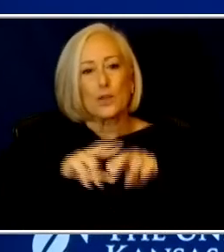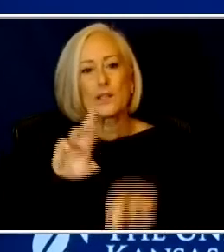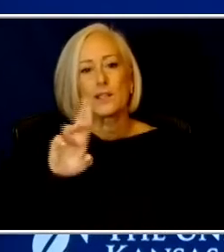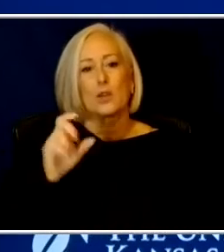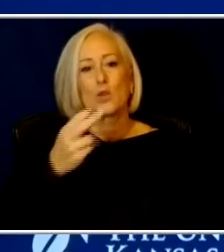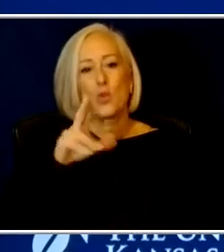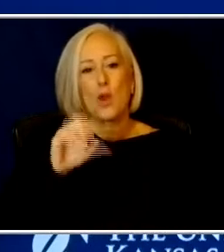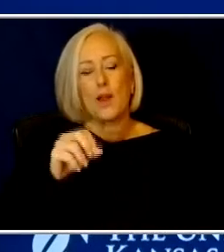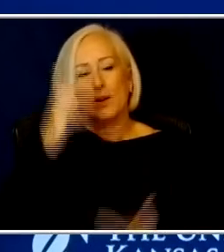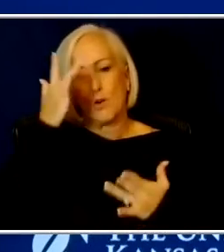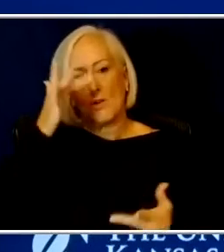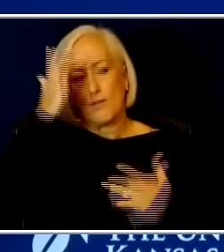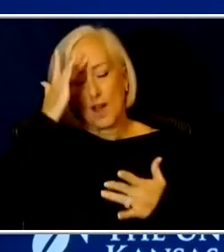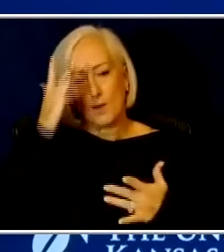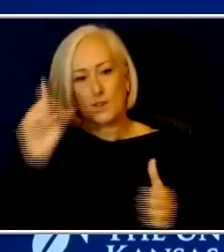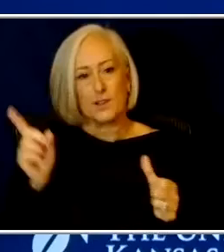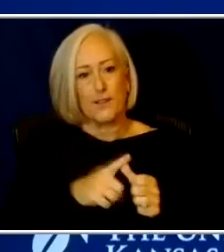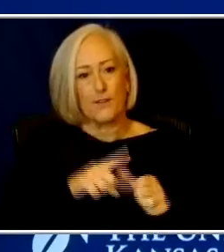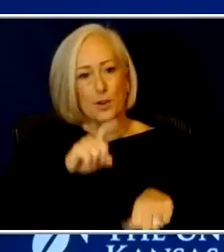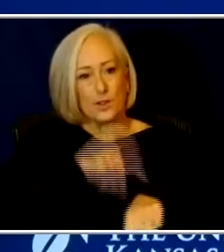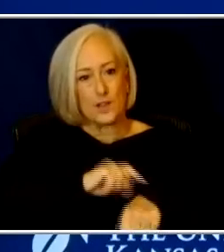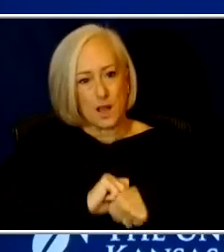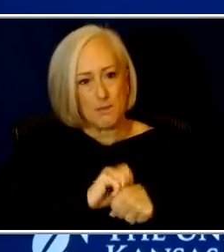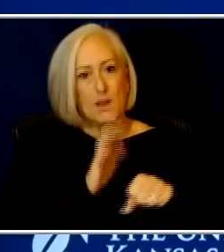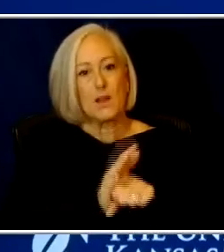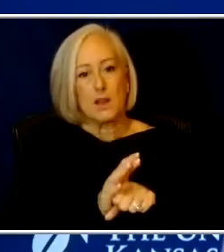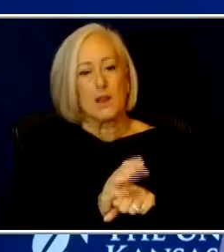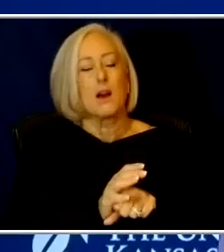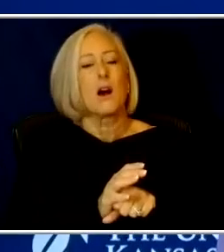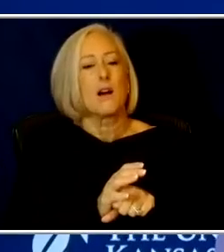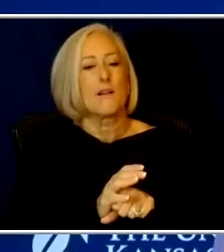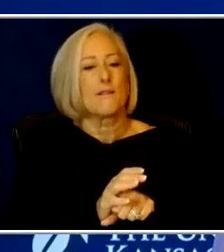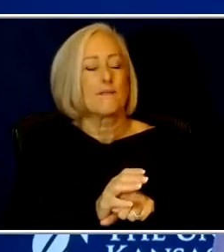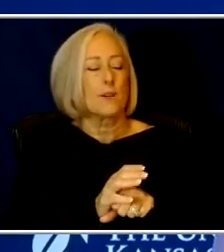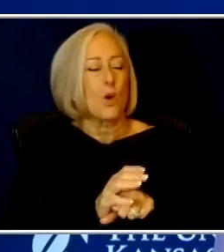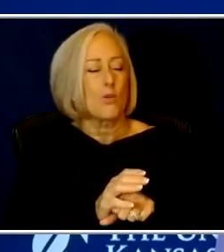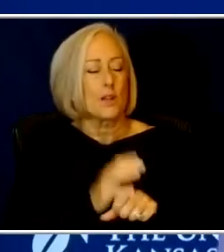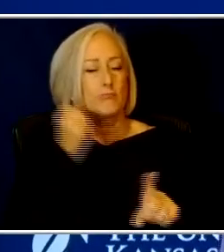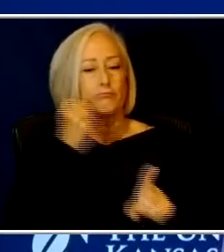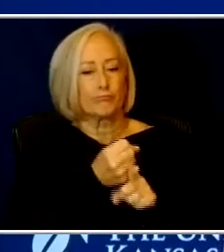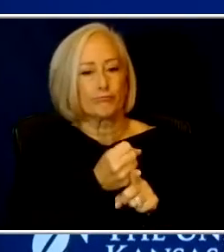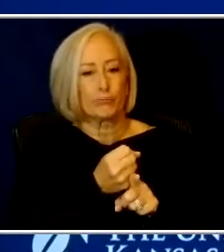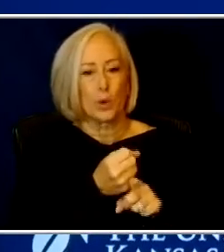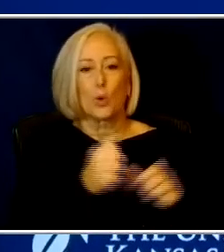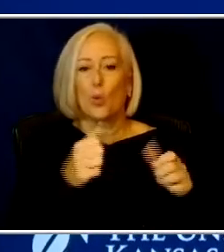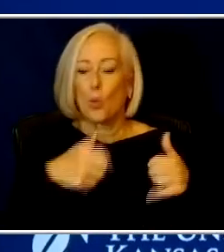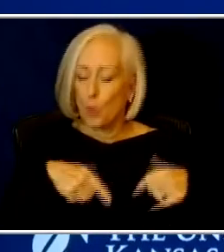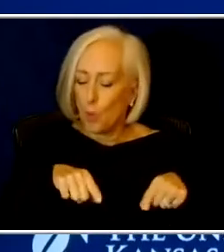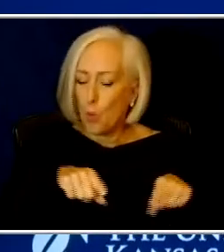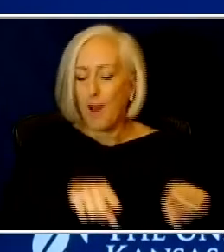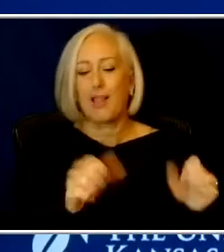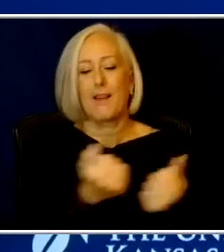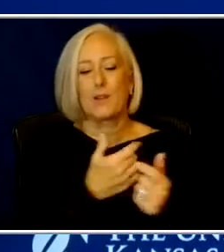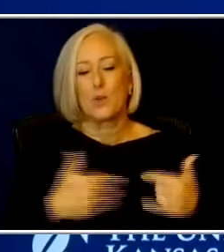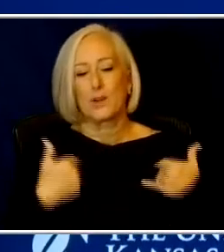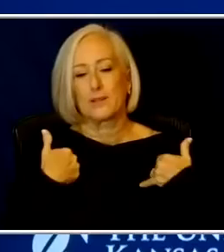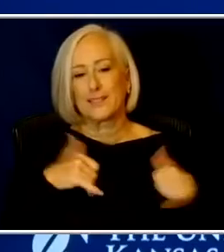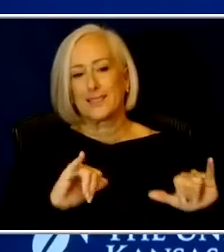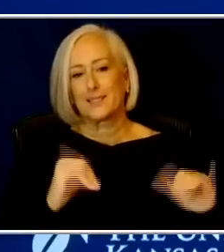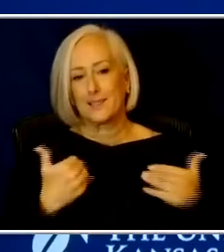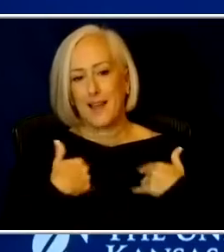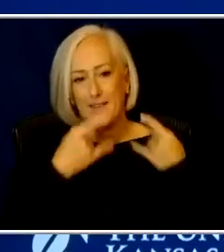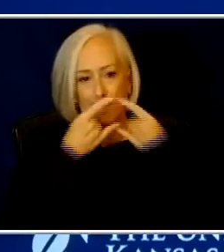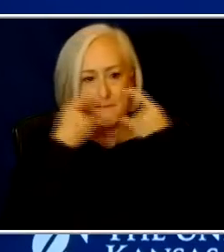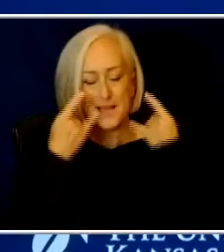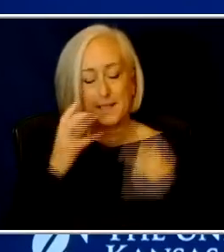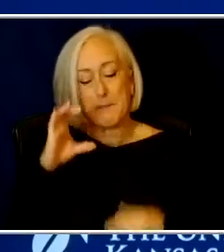the pandemic when everybody was wearing masks. So I suspect it's another common respiratory virus. Probably my